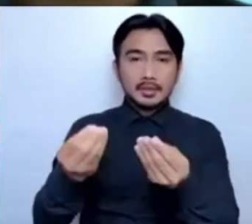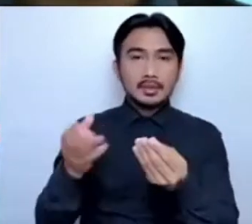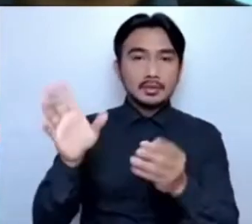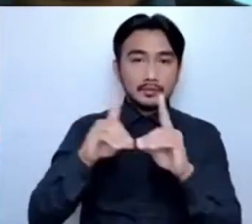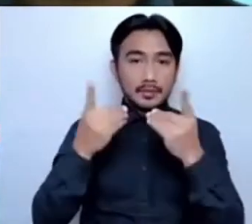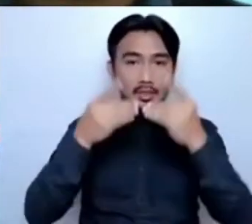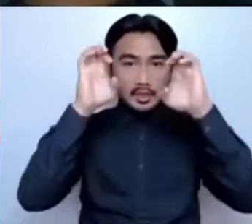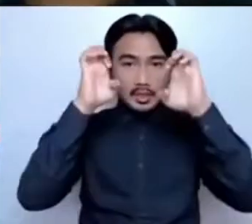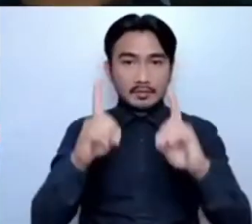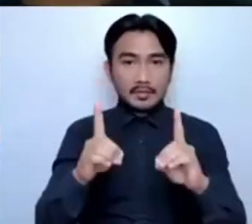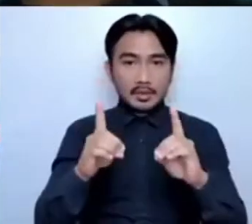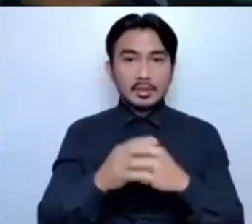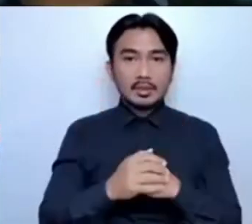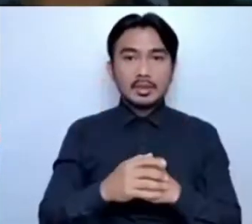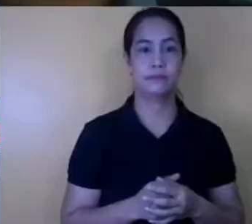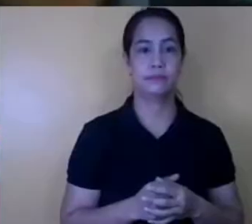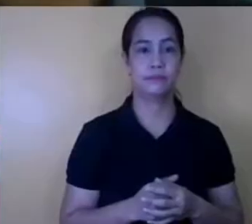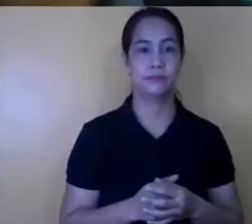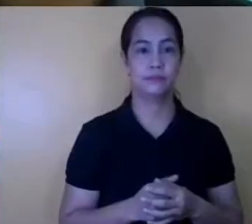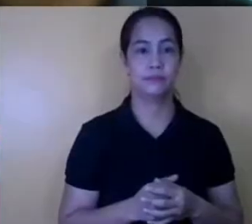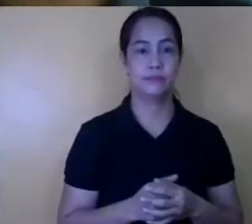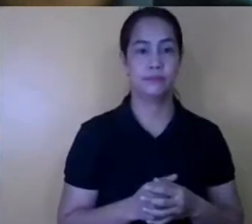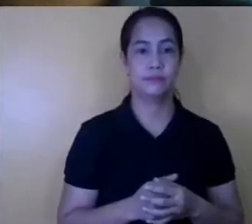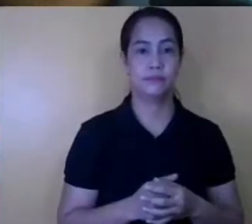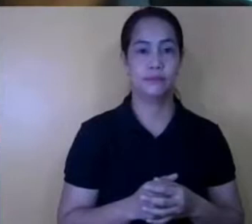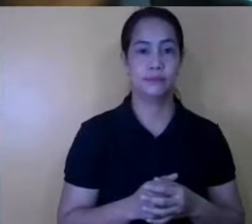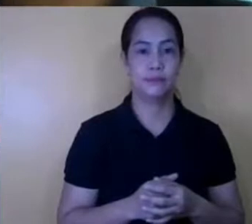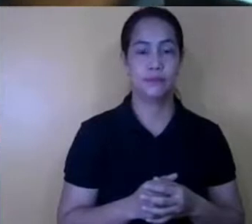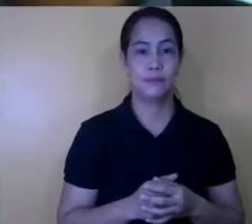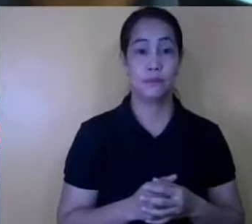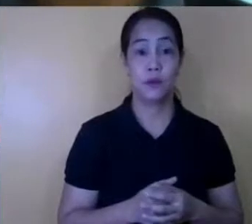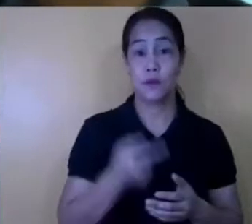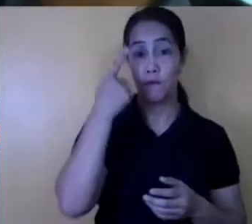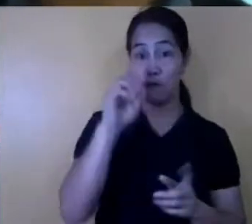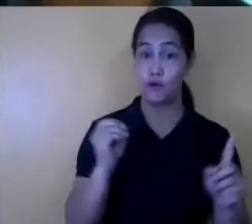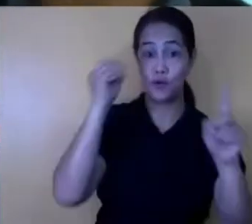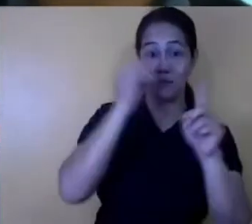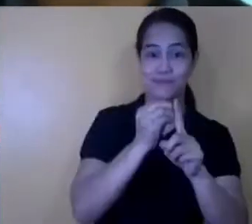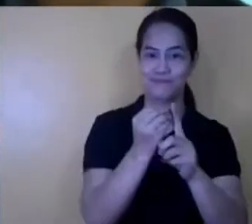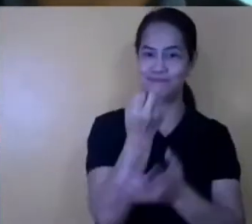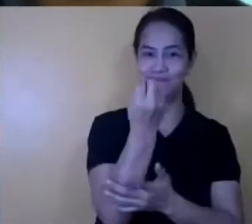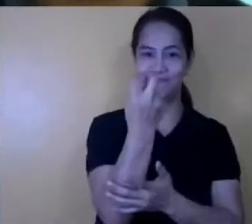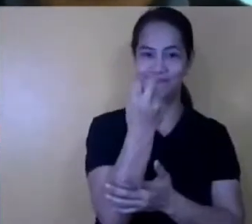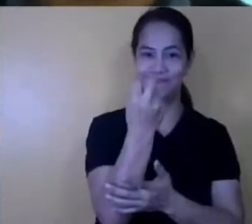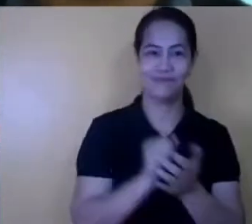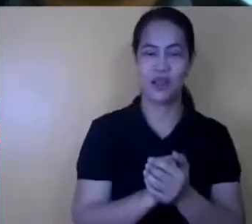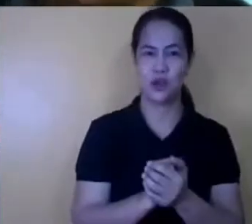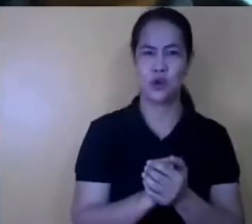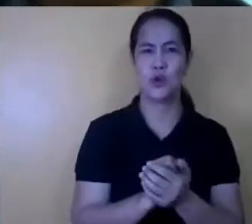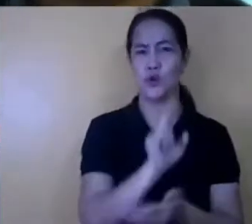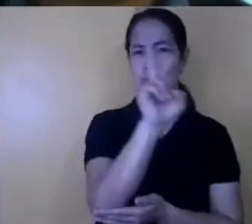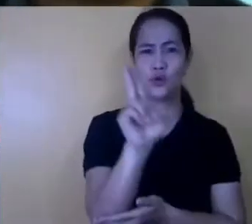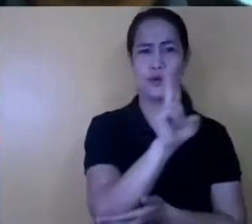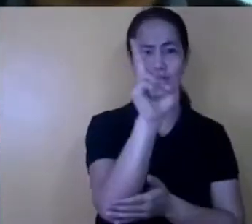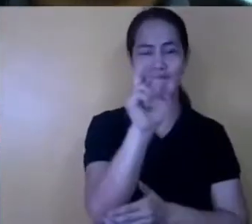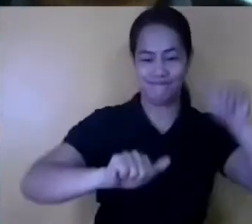in succeeding issuances. For Objective 12, utilize assessment data to inform